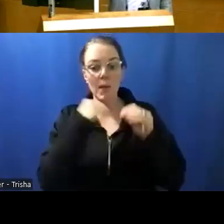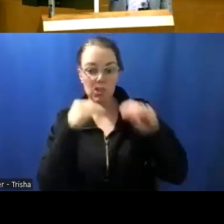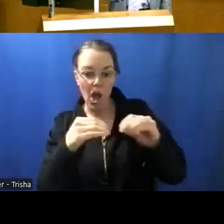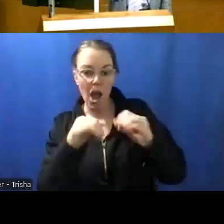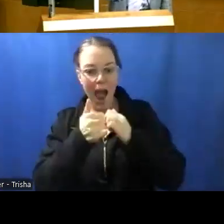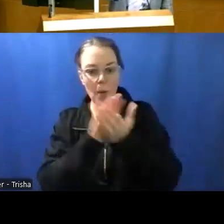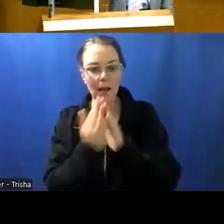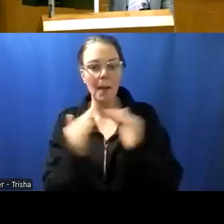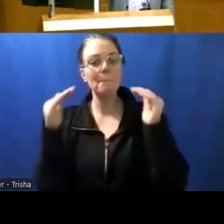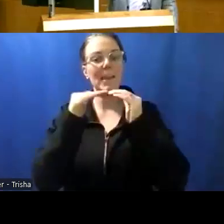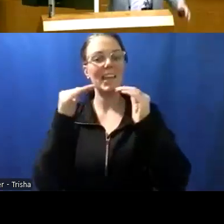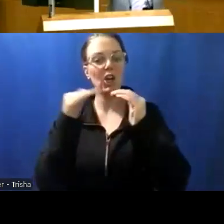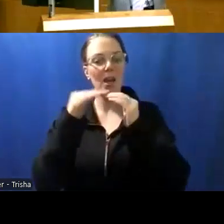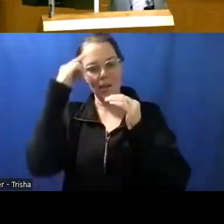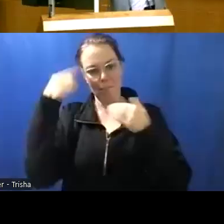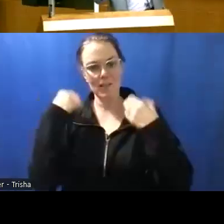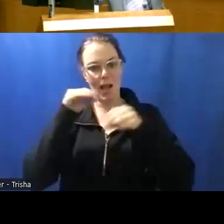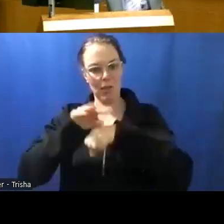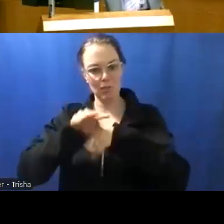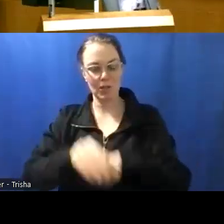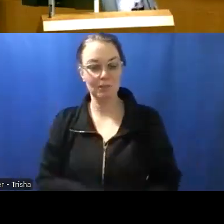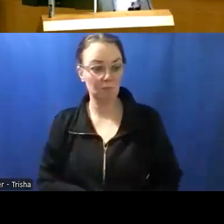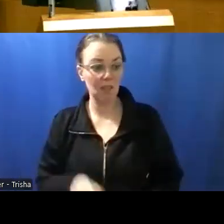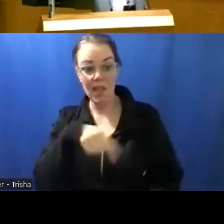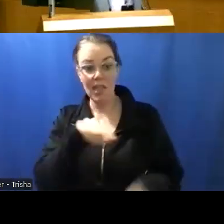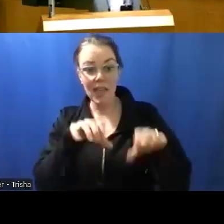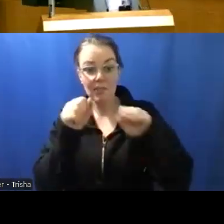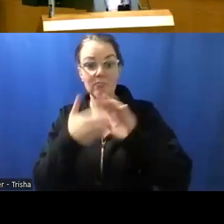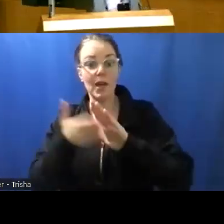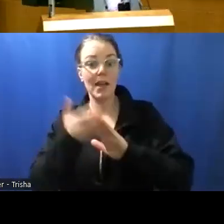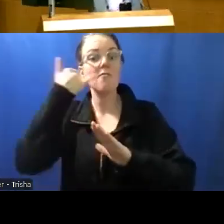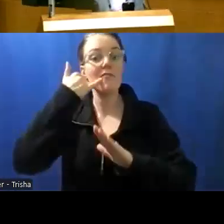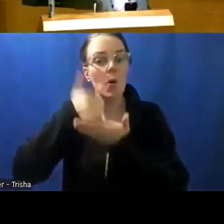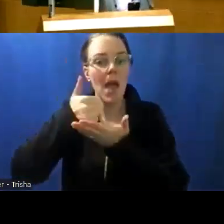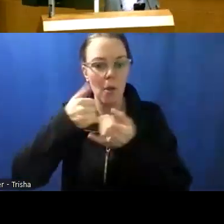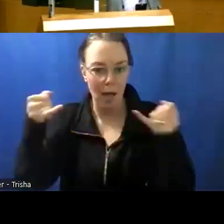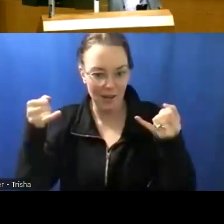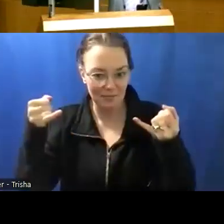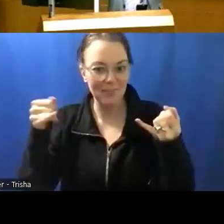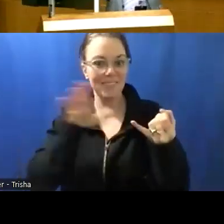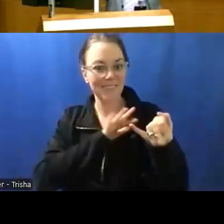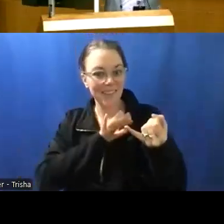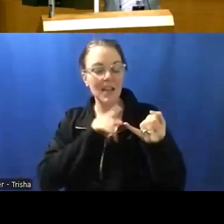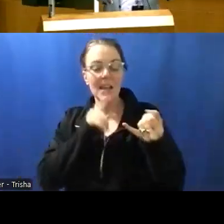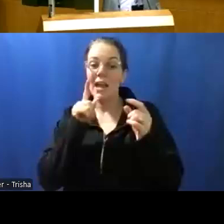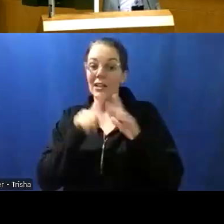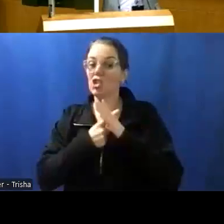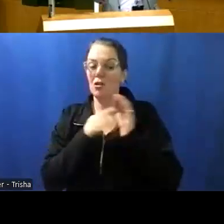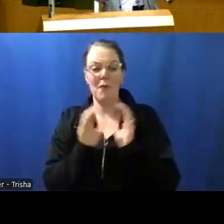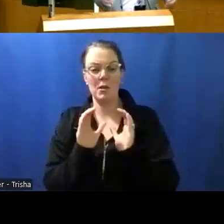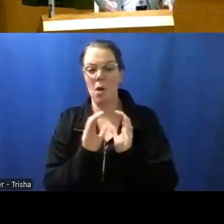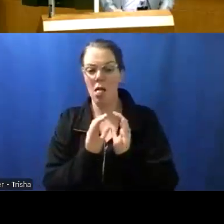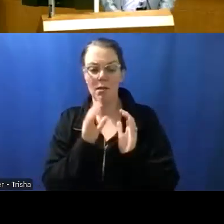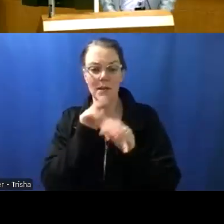health counselors, and then they ran essentially a phone helpline which started very small in